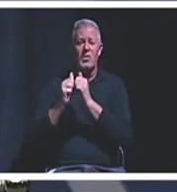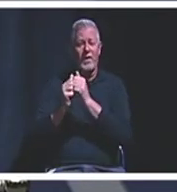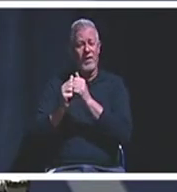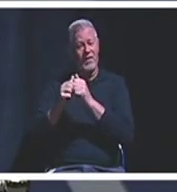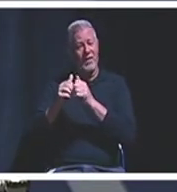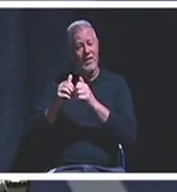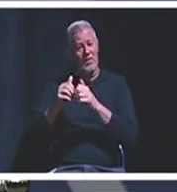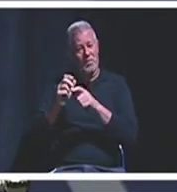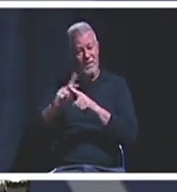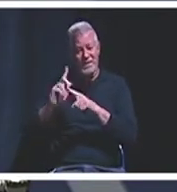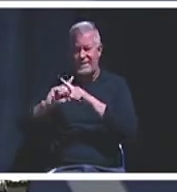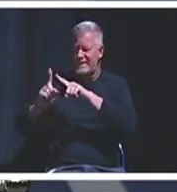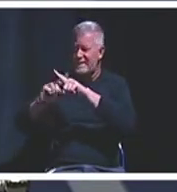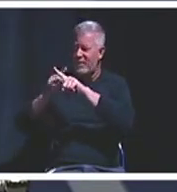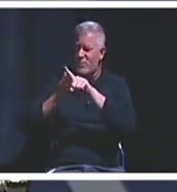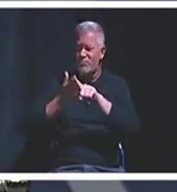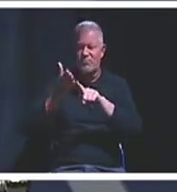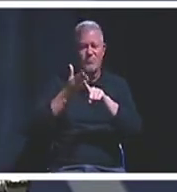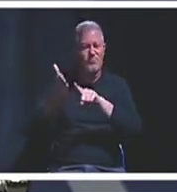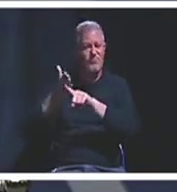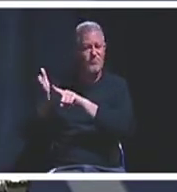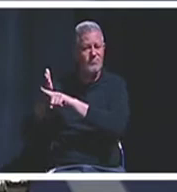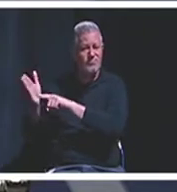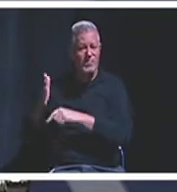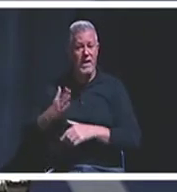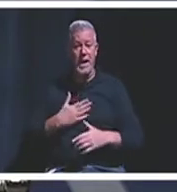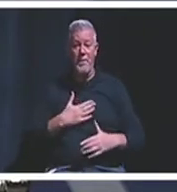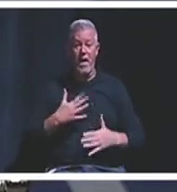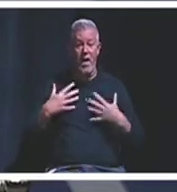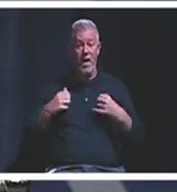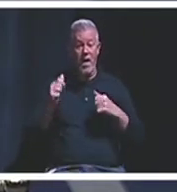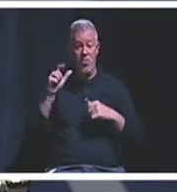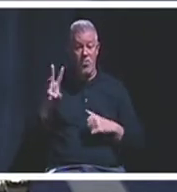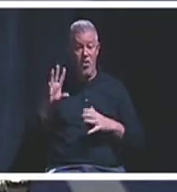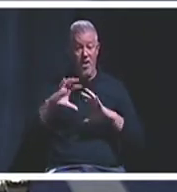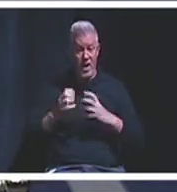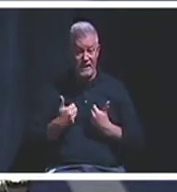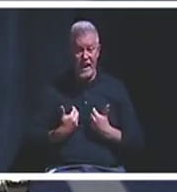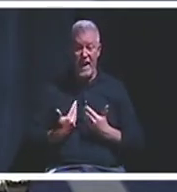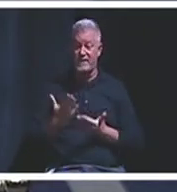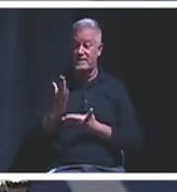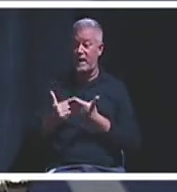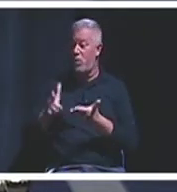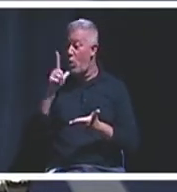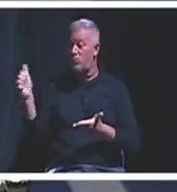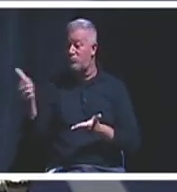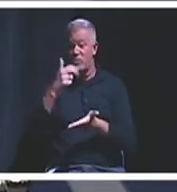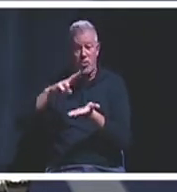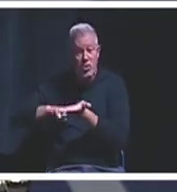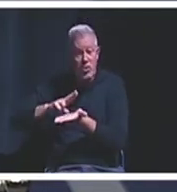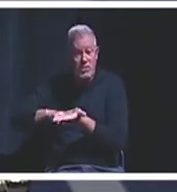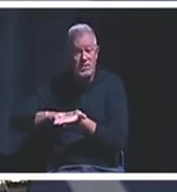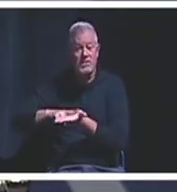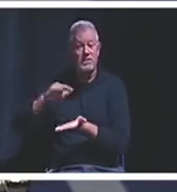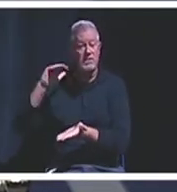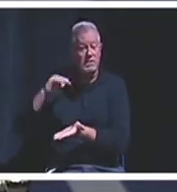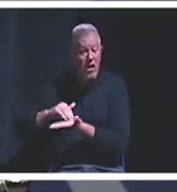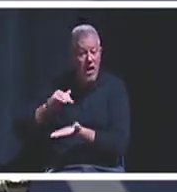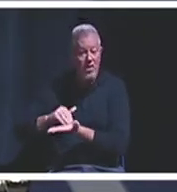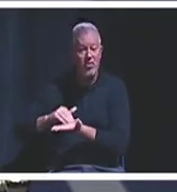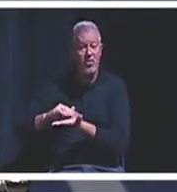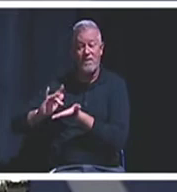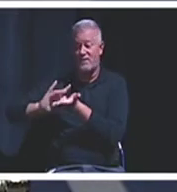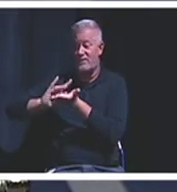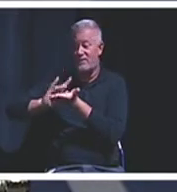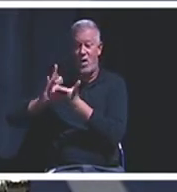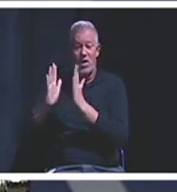from different walks of life. In my health law classes, we had registered nurses, physicians,